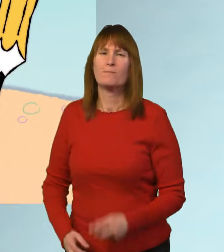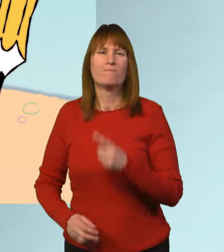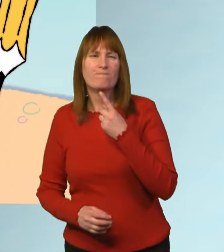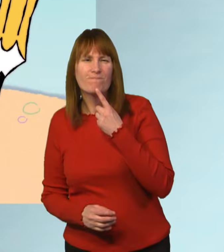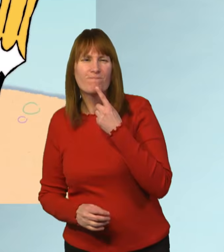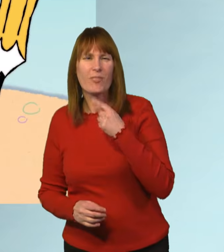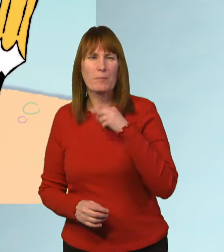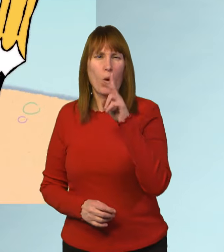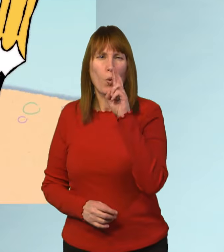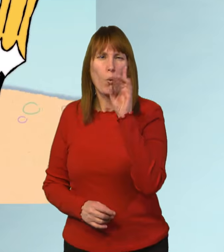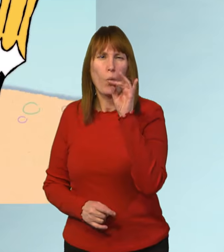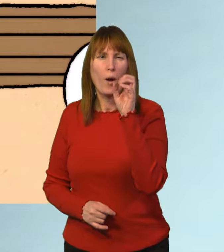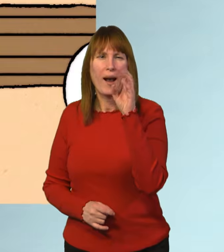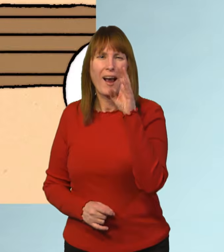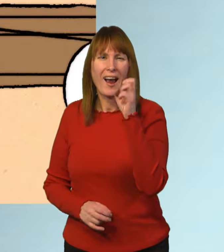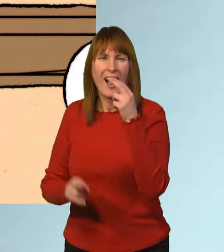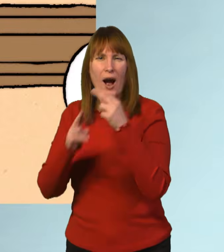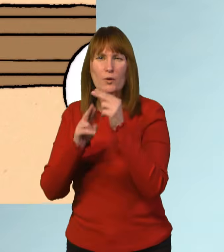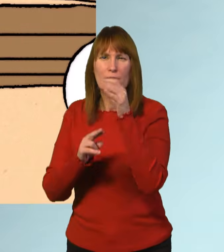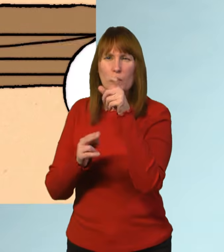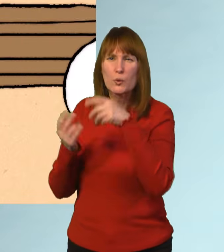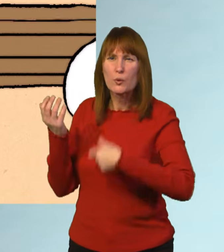my ukulele is out of tune.